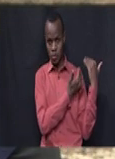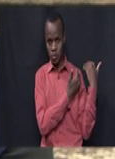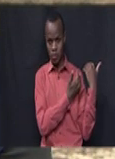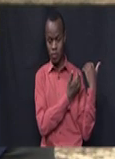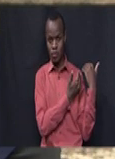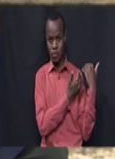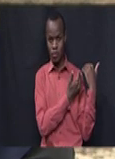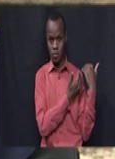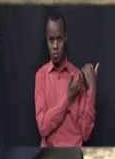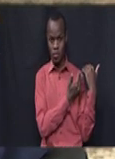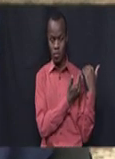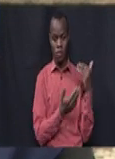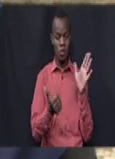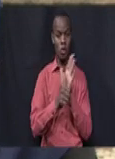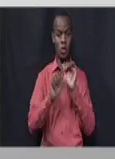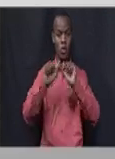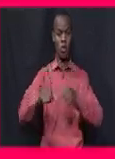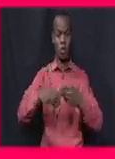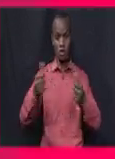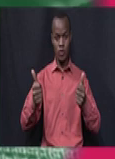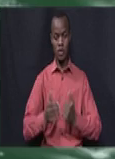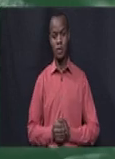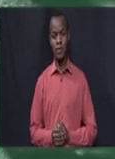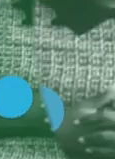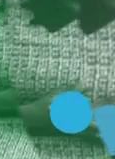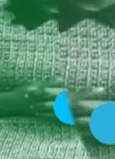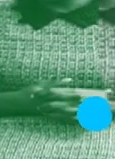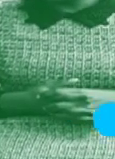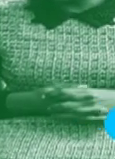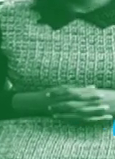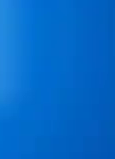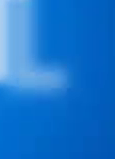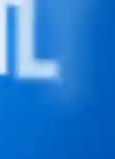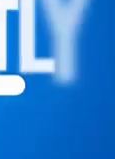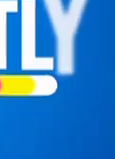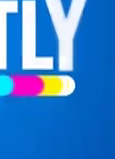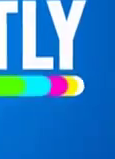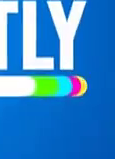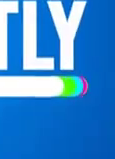these barriers are going to be removed. 'Cause we're differently